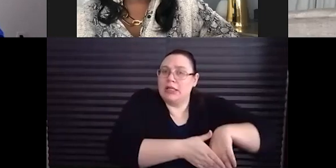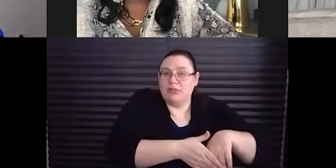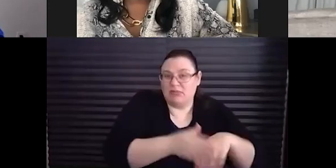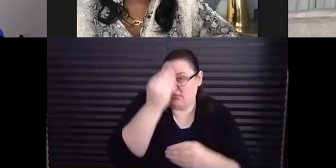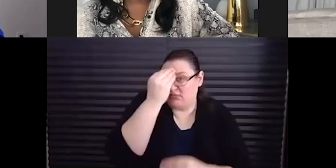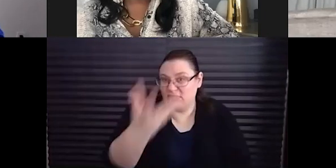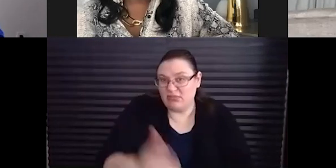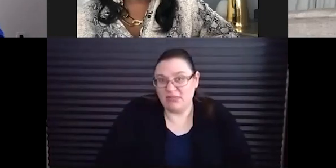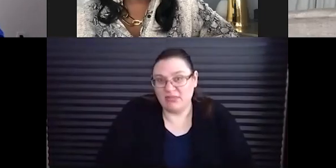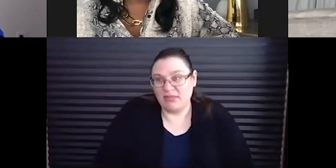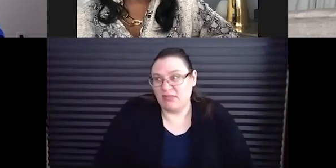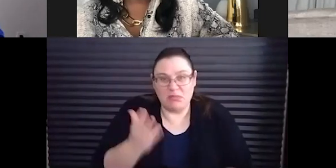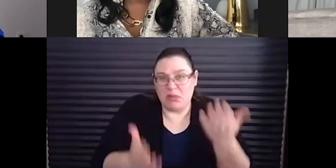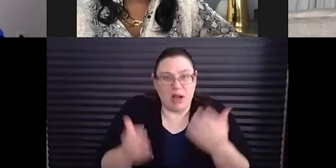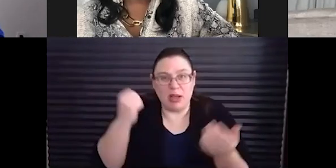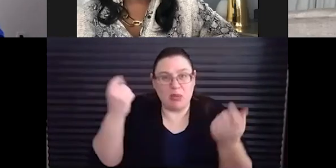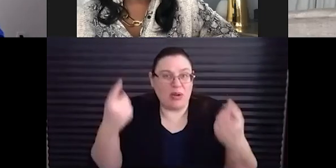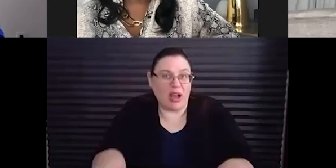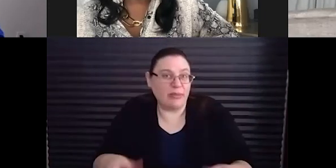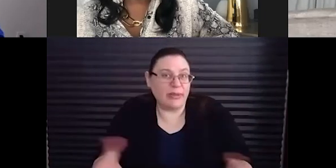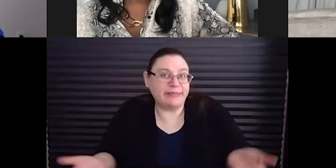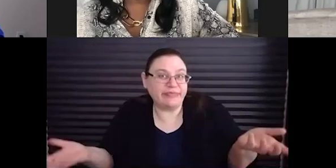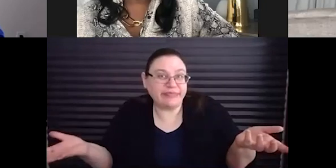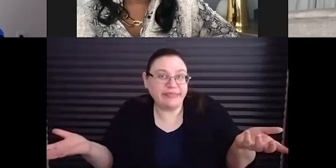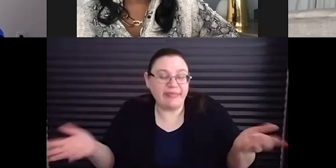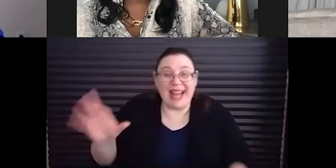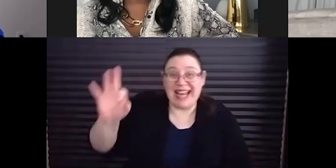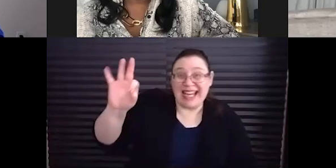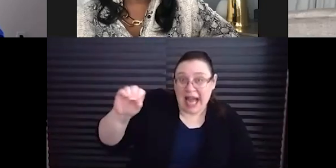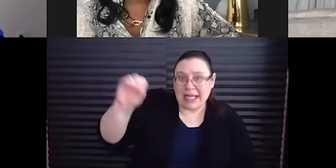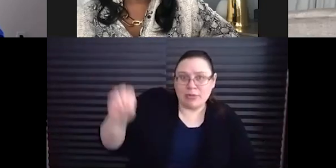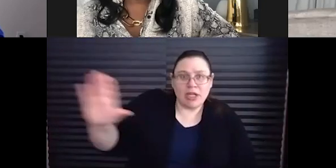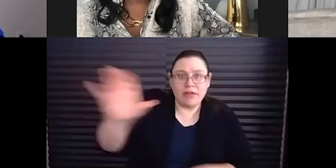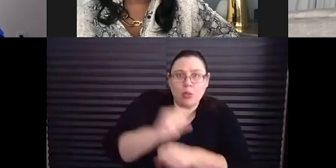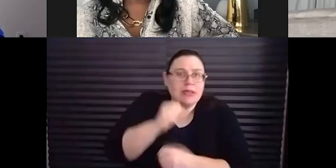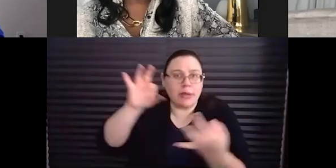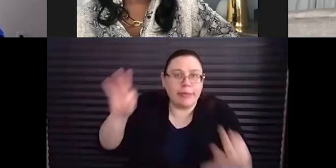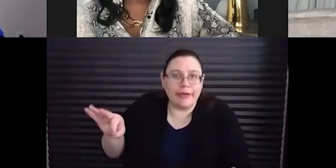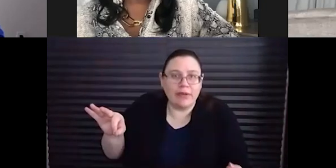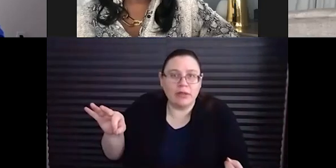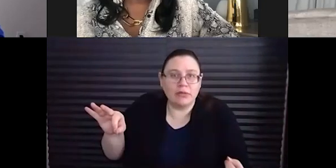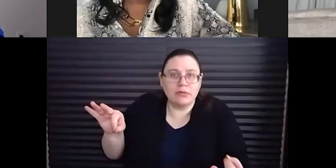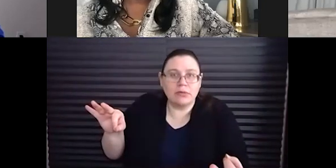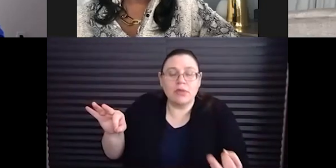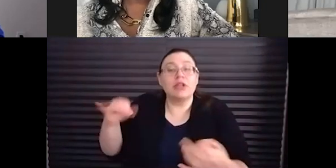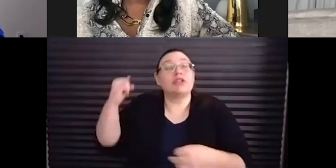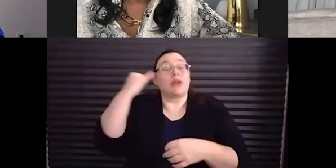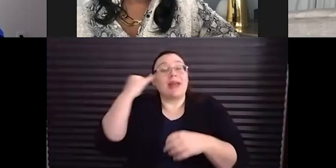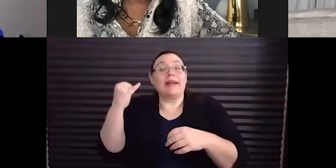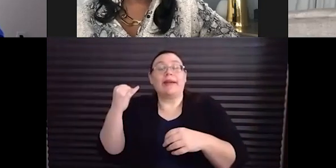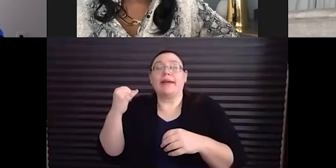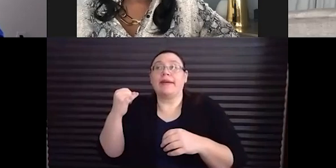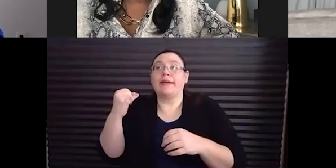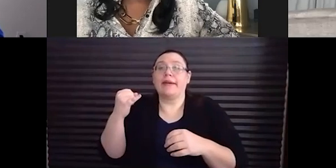you're probably not going to get that, you know, in 90% of your work. It's just, I think the idea is, you know, I've taken it from